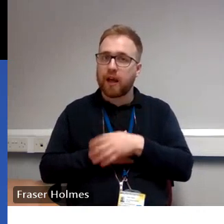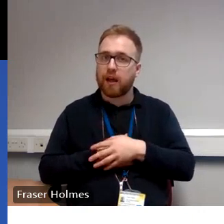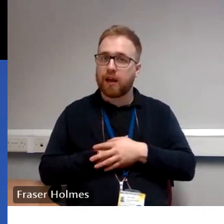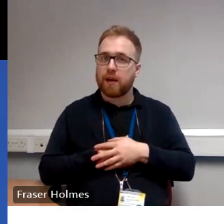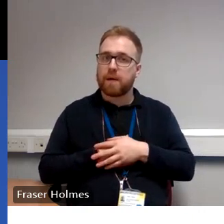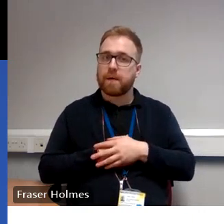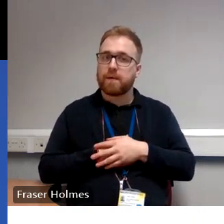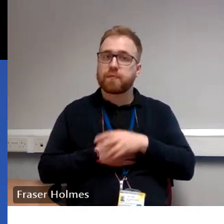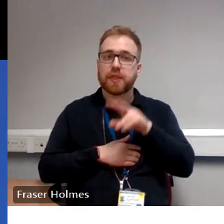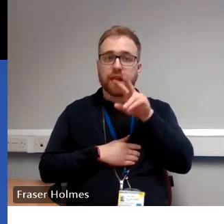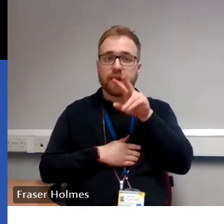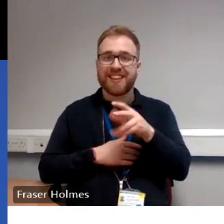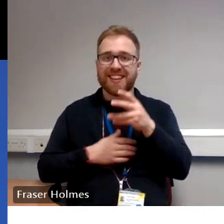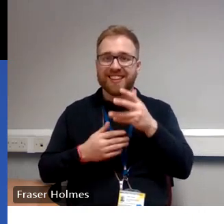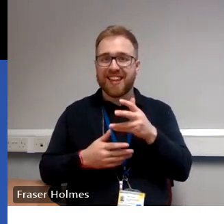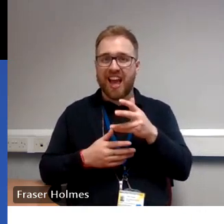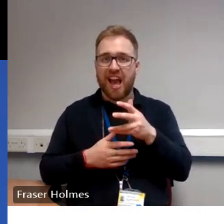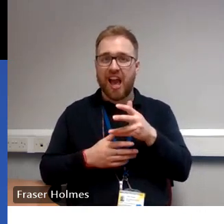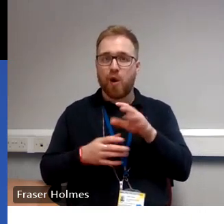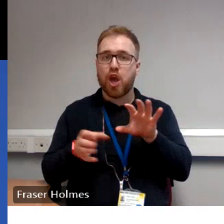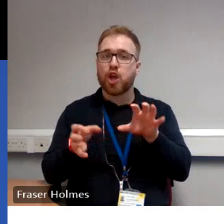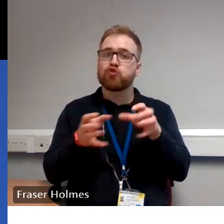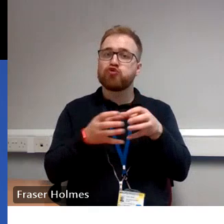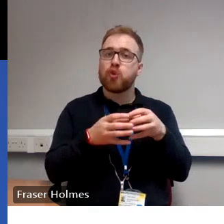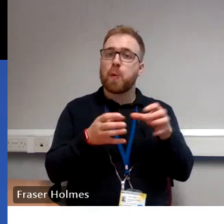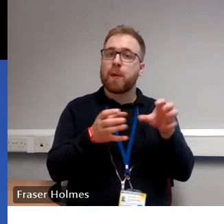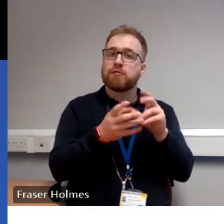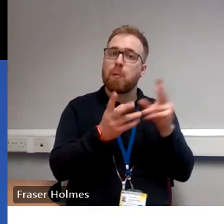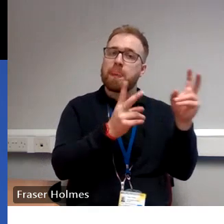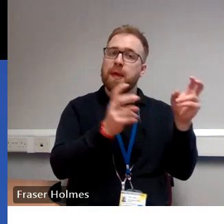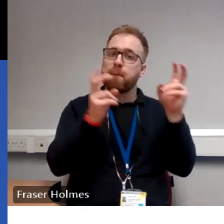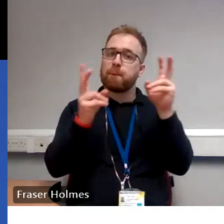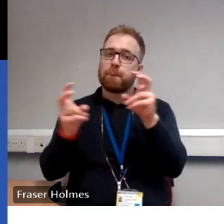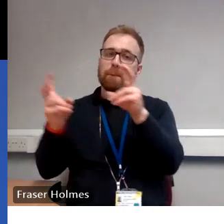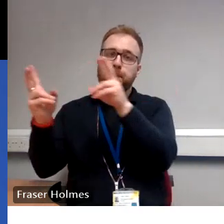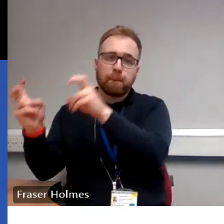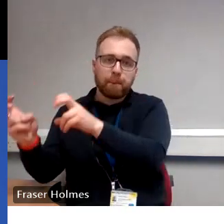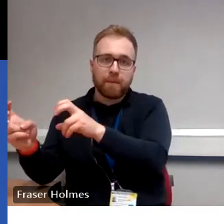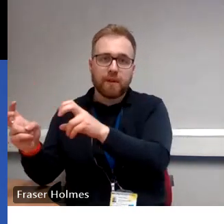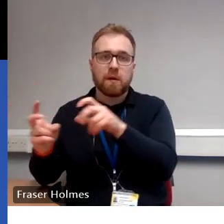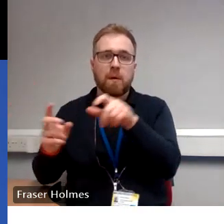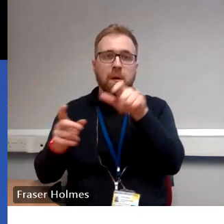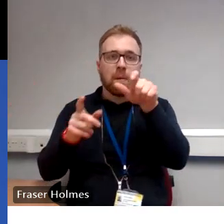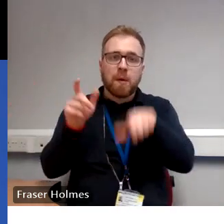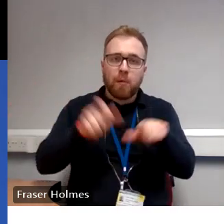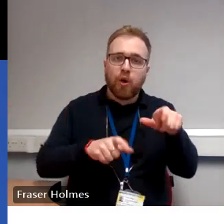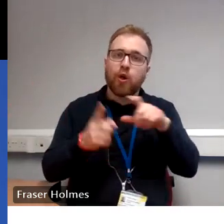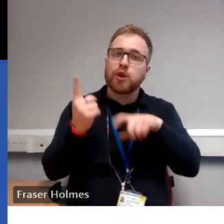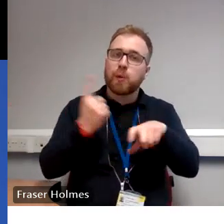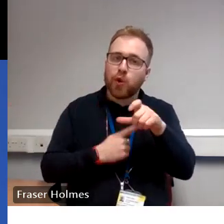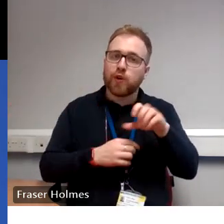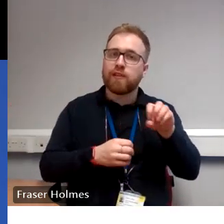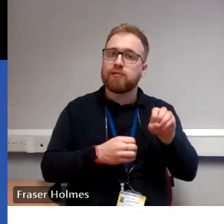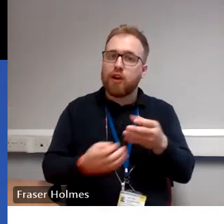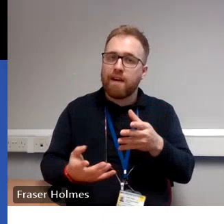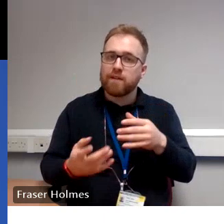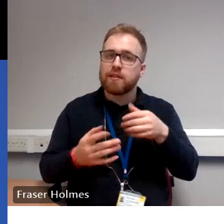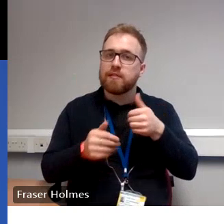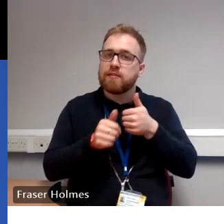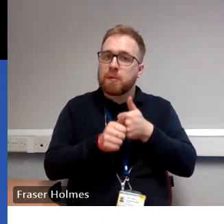So I can see now that Slido is grouping some of the themes. So about people, community service, support, activity,